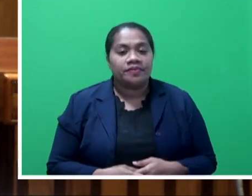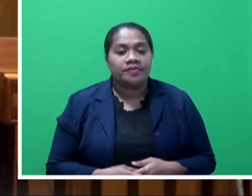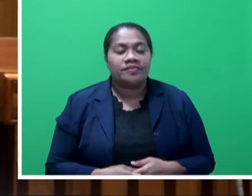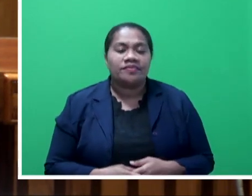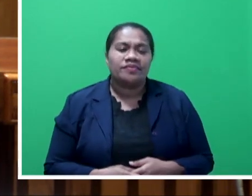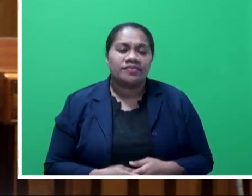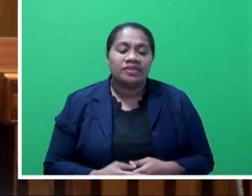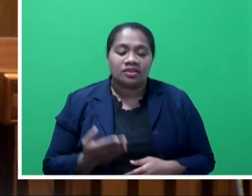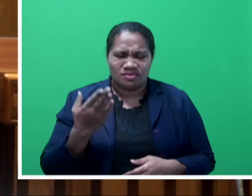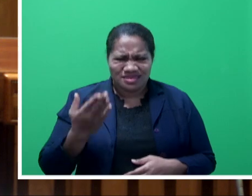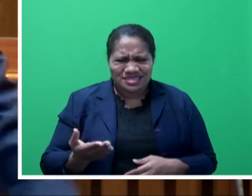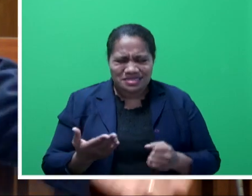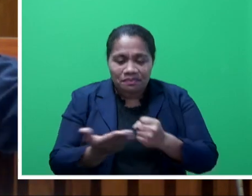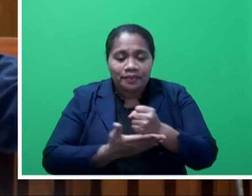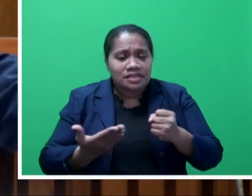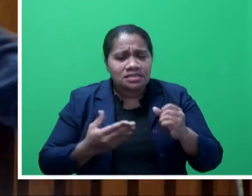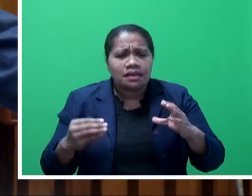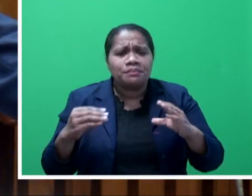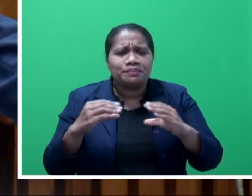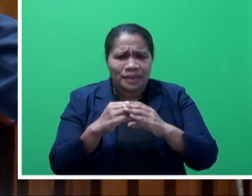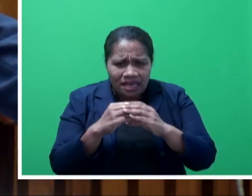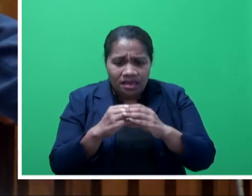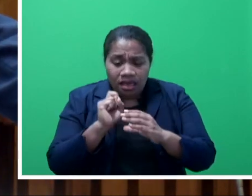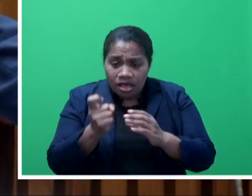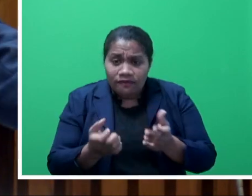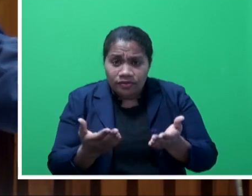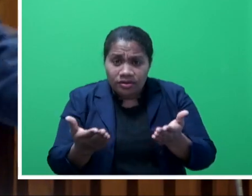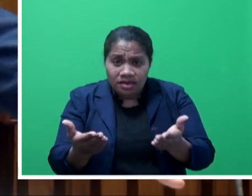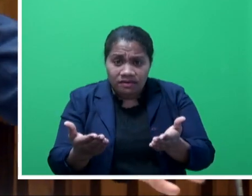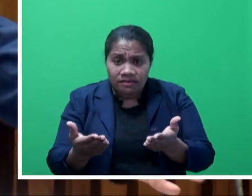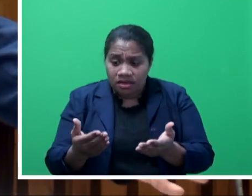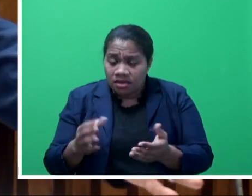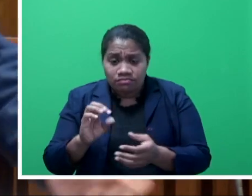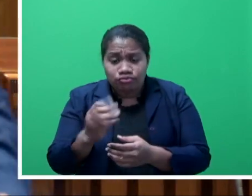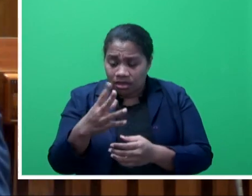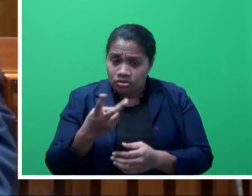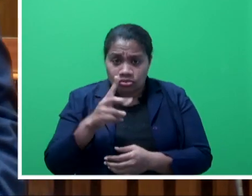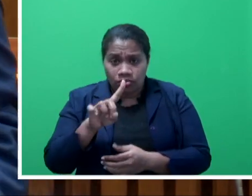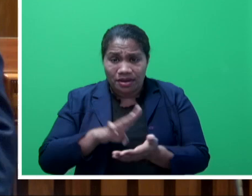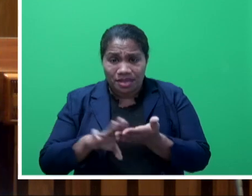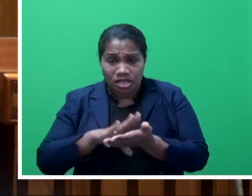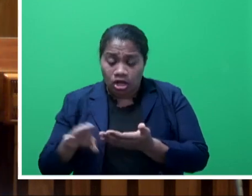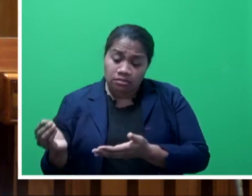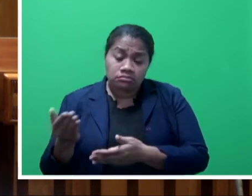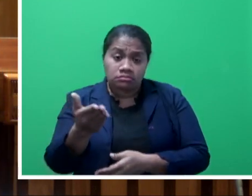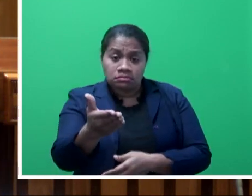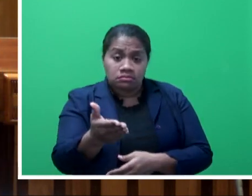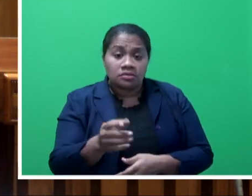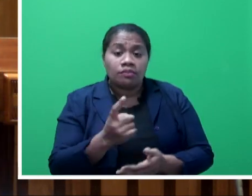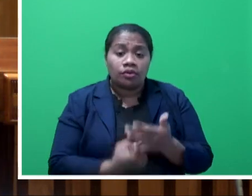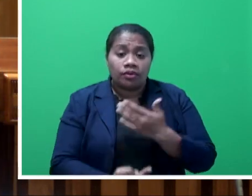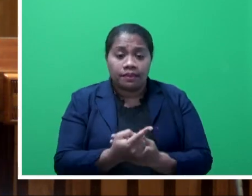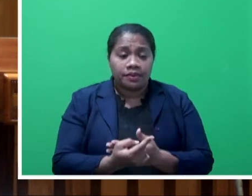basic banking. If you give a guarantee to somebody for $21 million and there's a $21 million debt and they paid off the debt